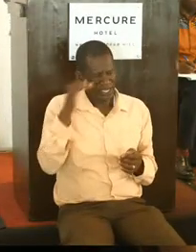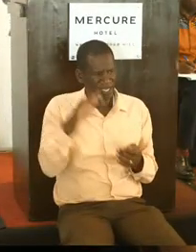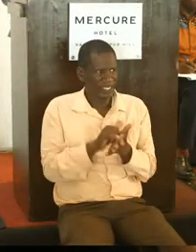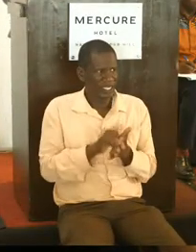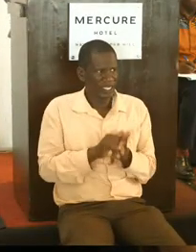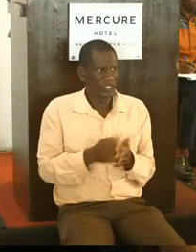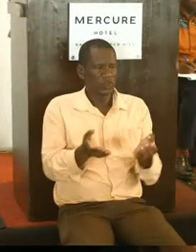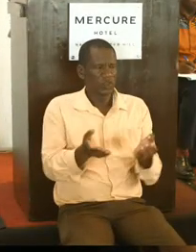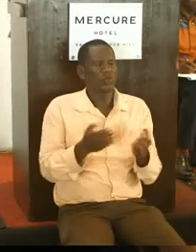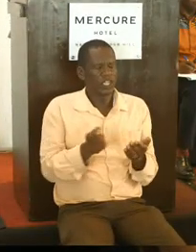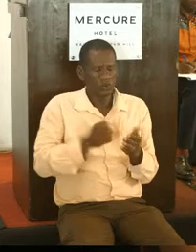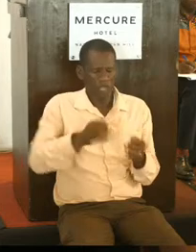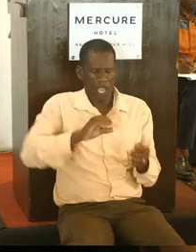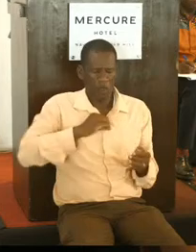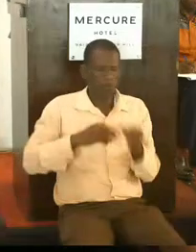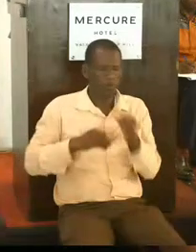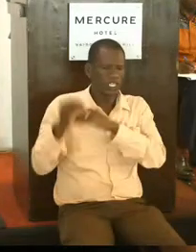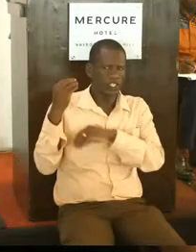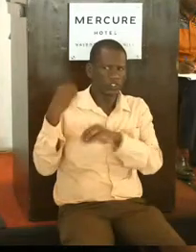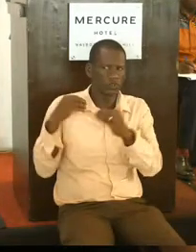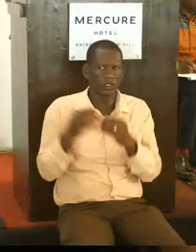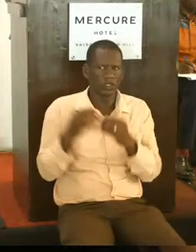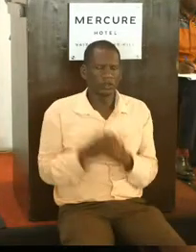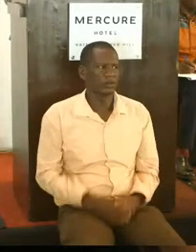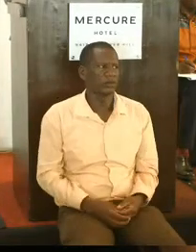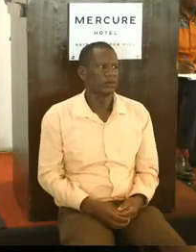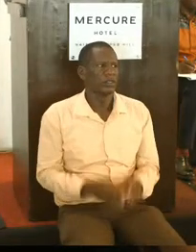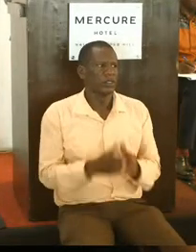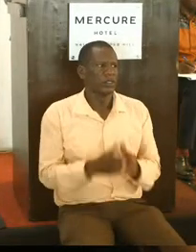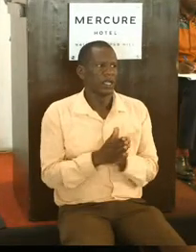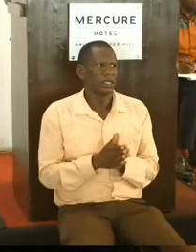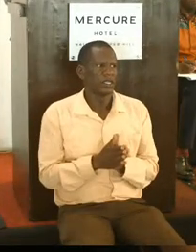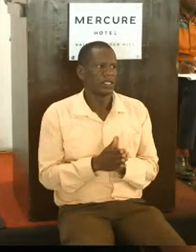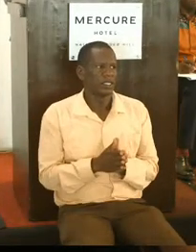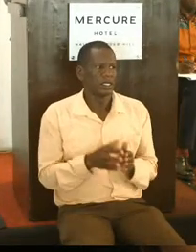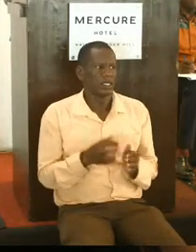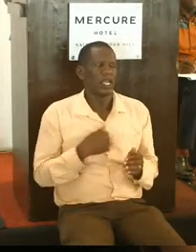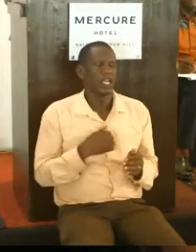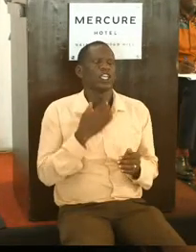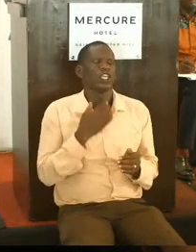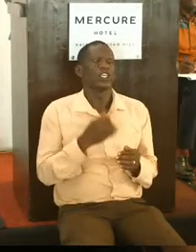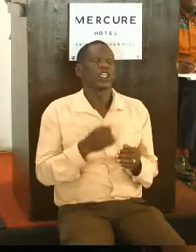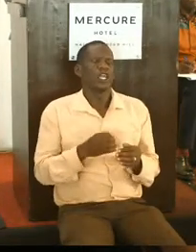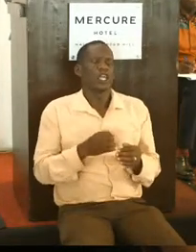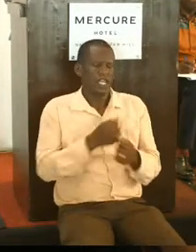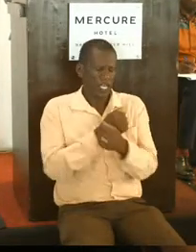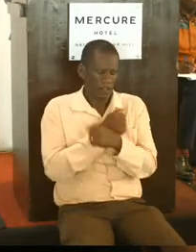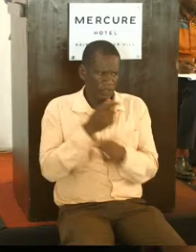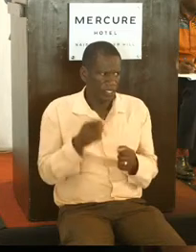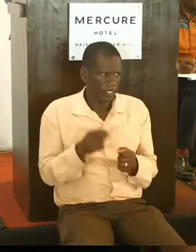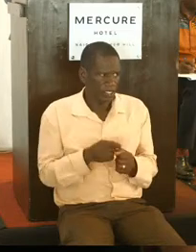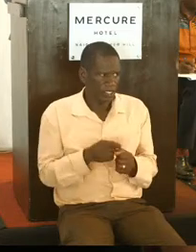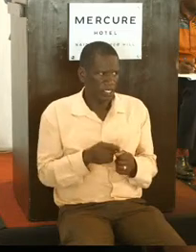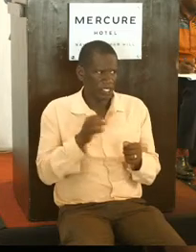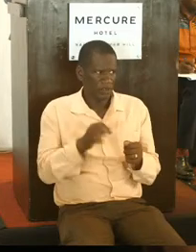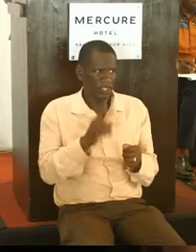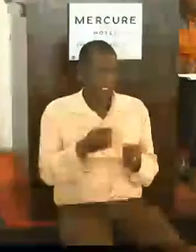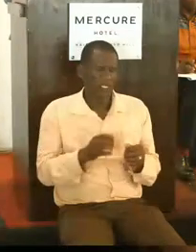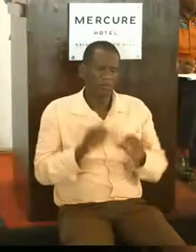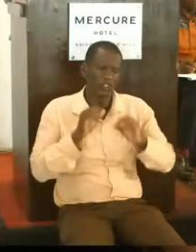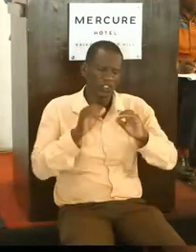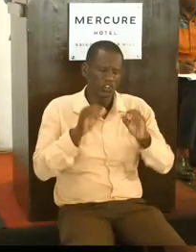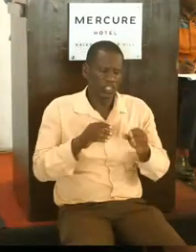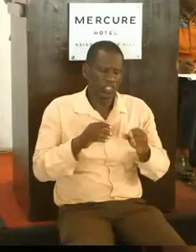that we need to write our own history and I would love it that history can be taught in